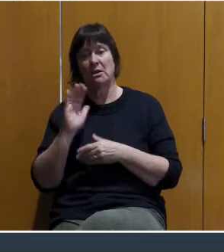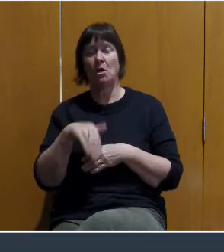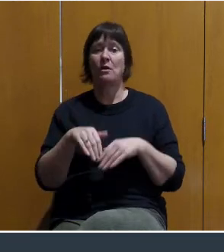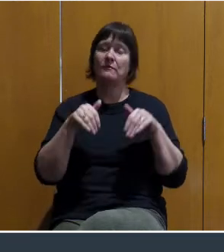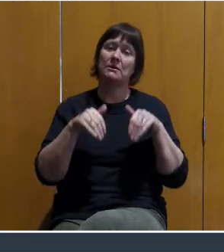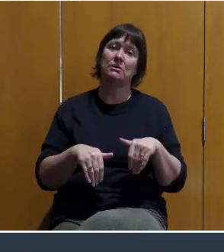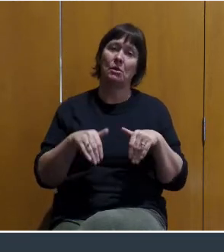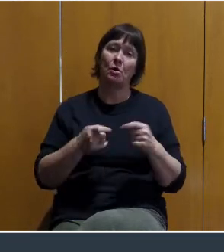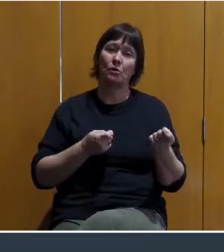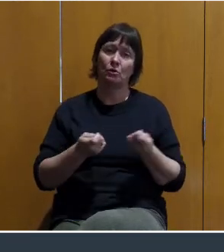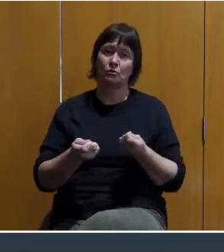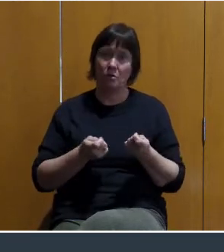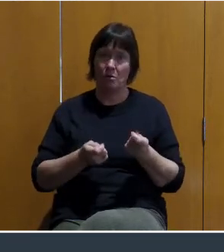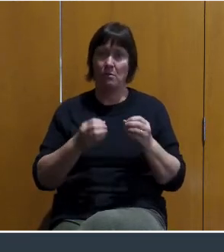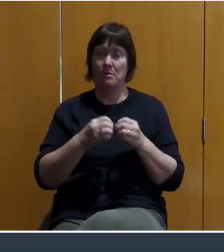bylaw review.